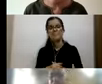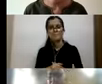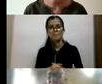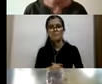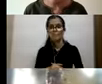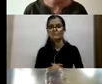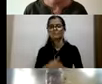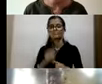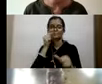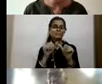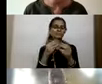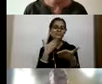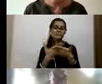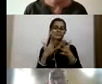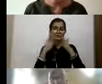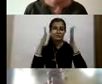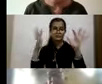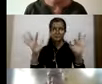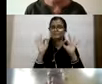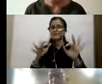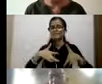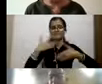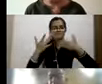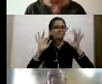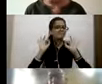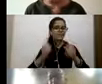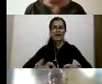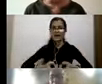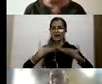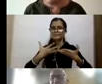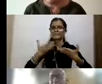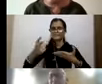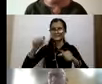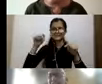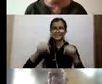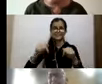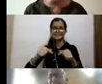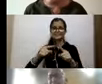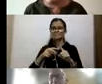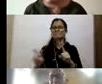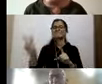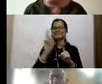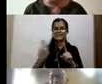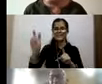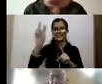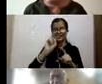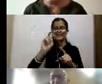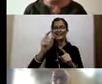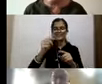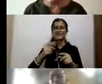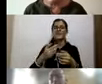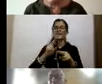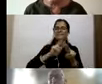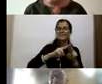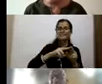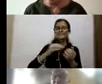So thank you so much. And we are so glad that we, you know, pushed to you. We know you were traveling Friday and Saturday and